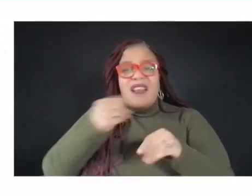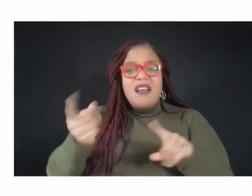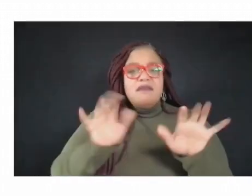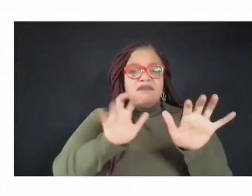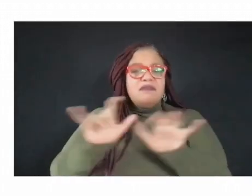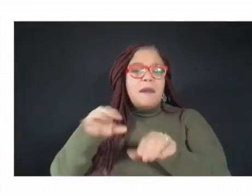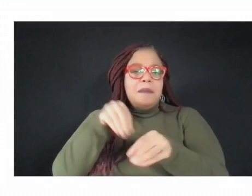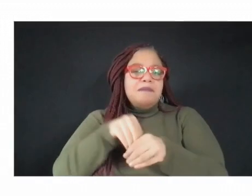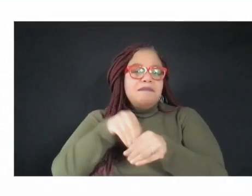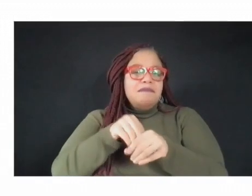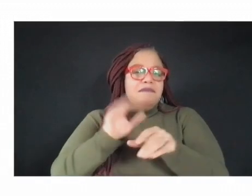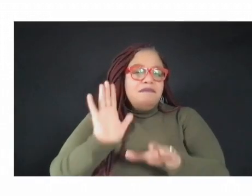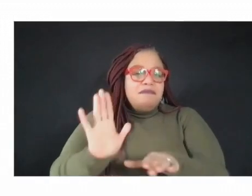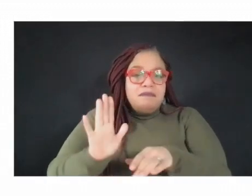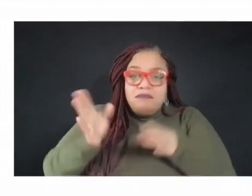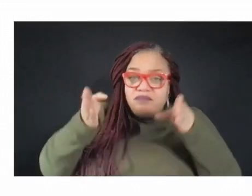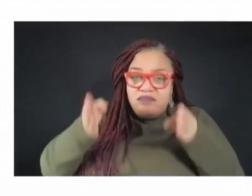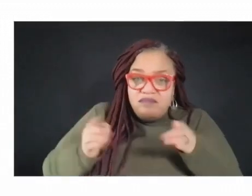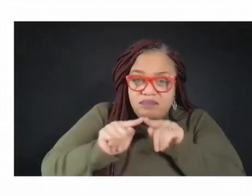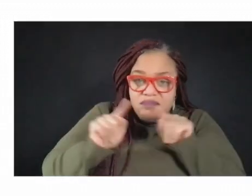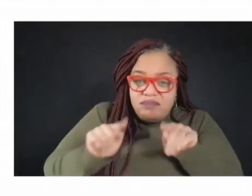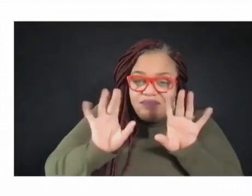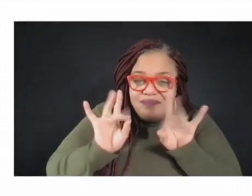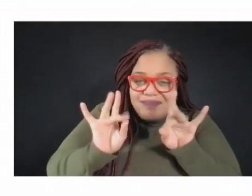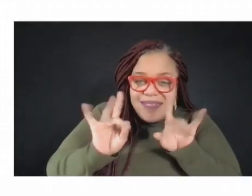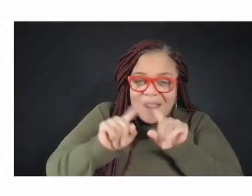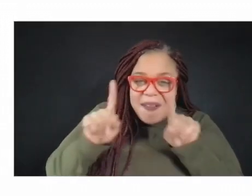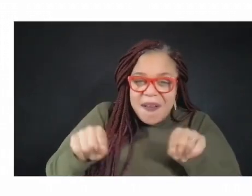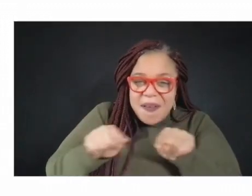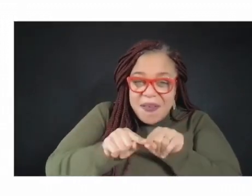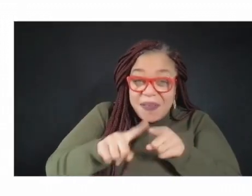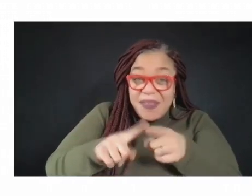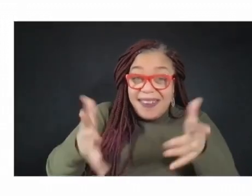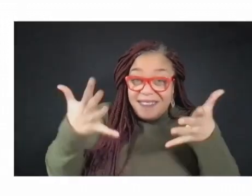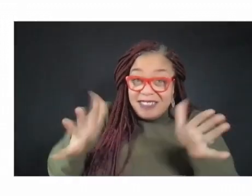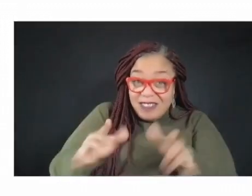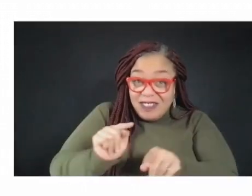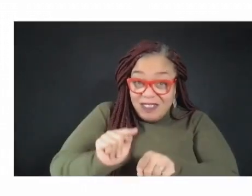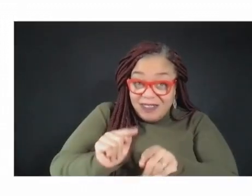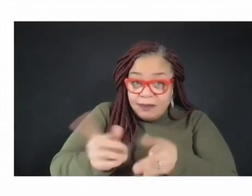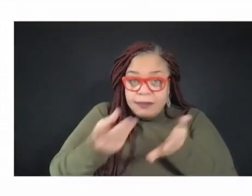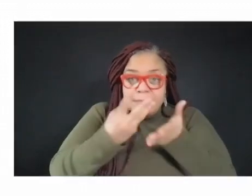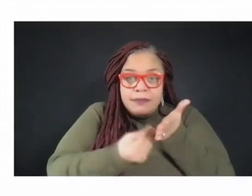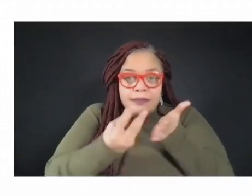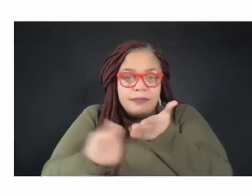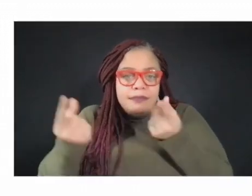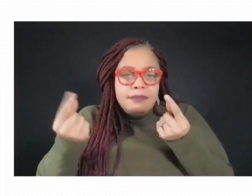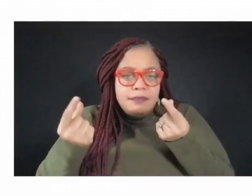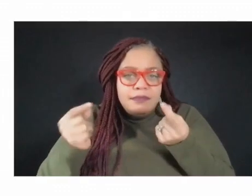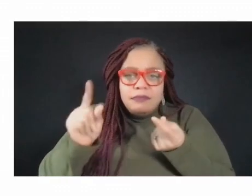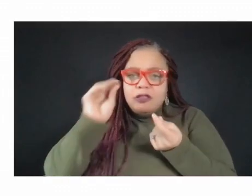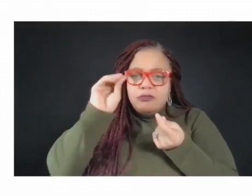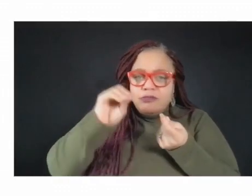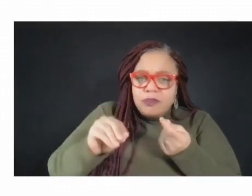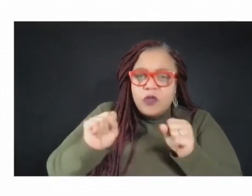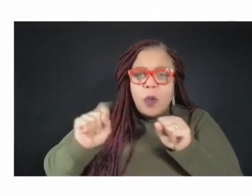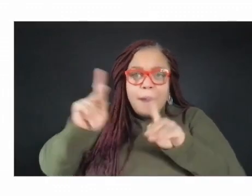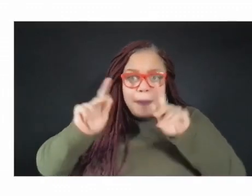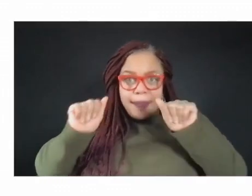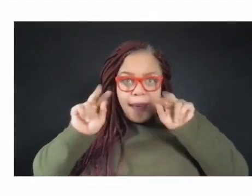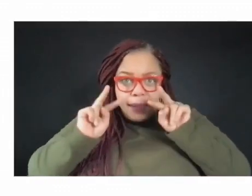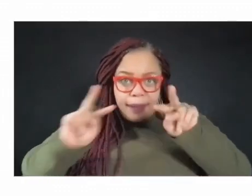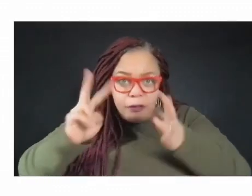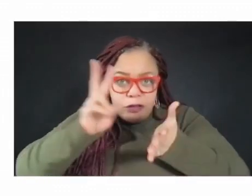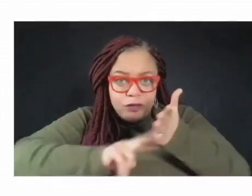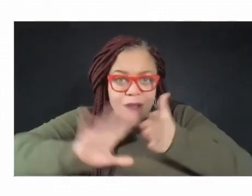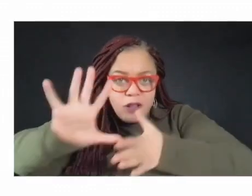done, please click out of it so that other people can read your content. And as before, We've got some folks on the back end who will